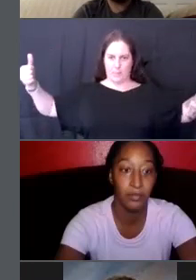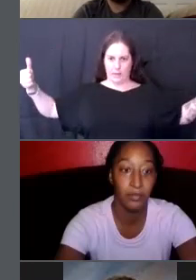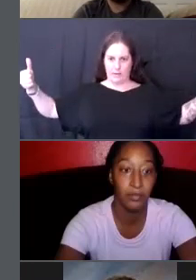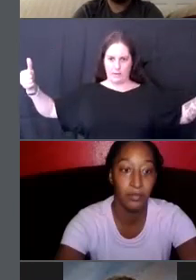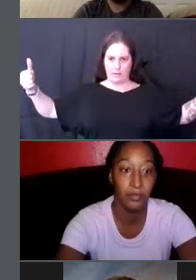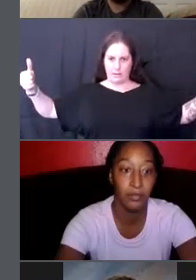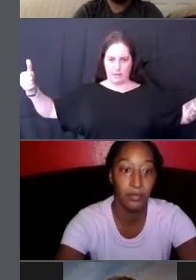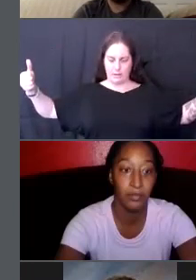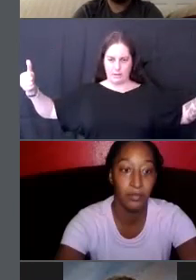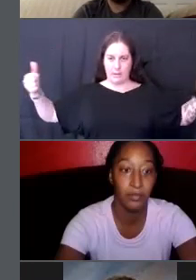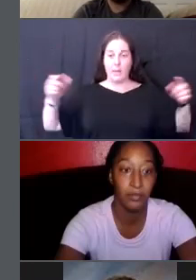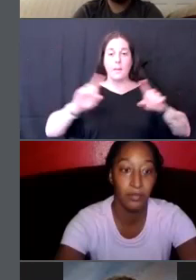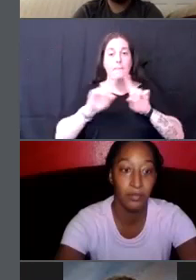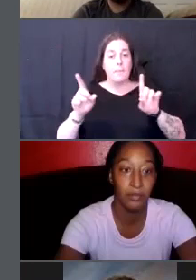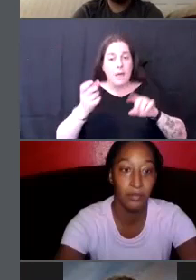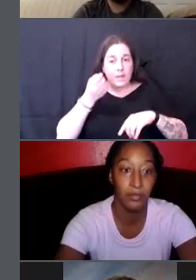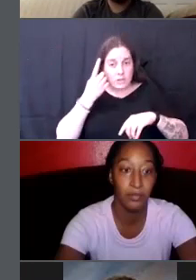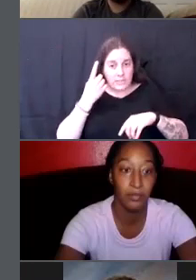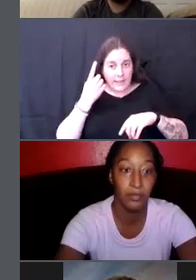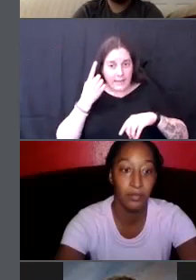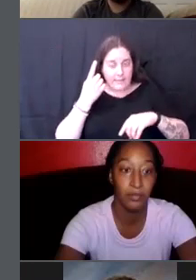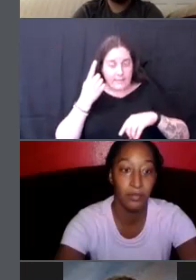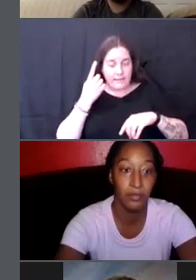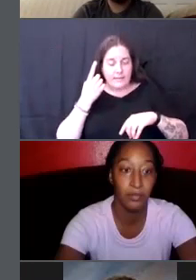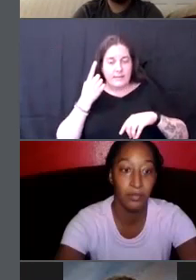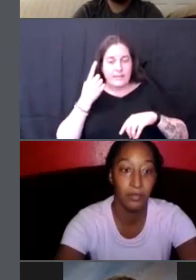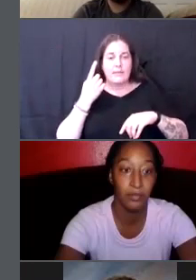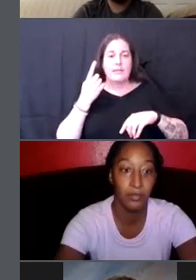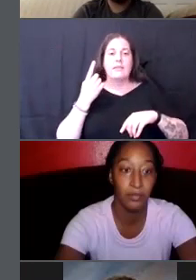Okay, but here's the thing. He figures out that